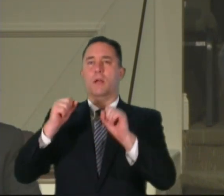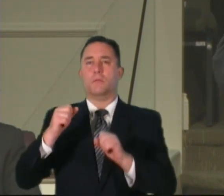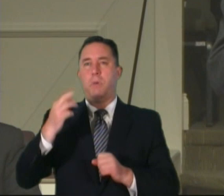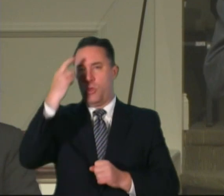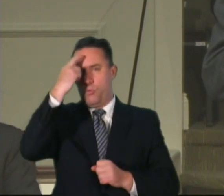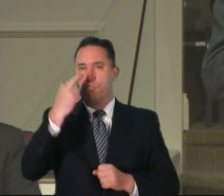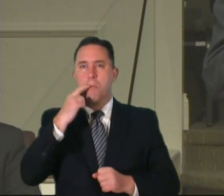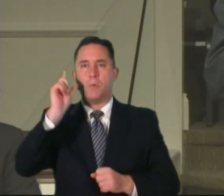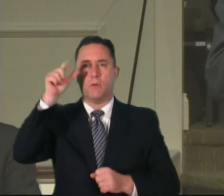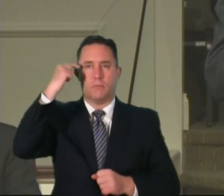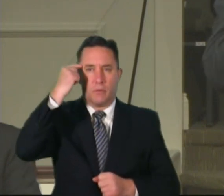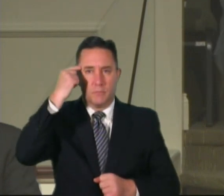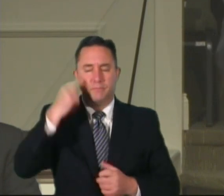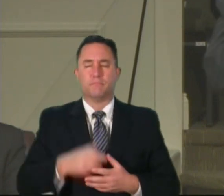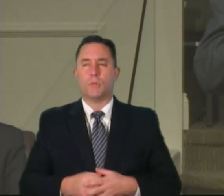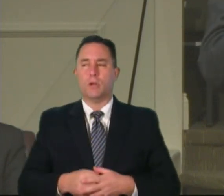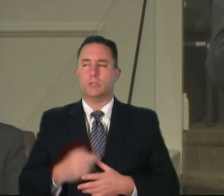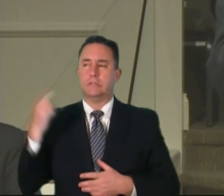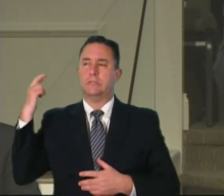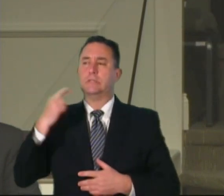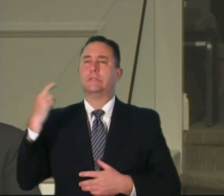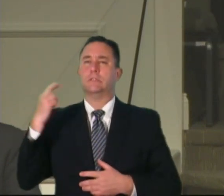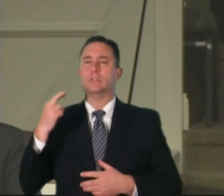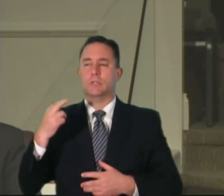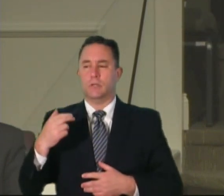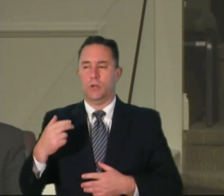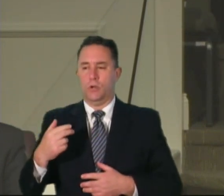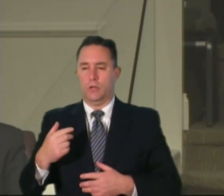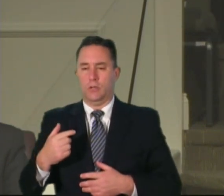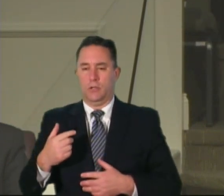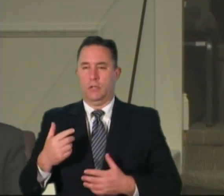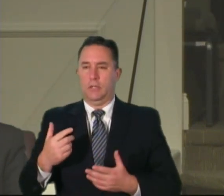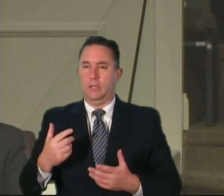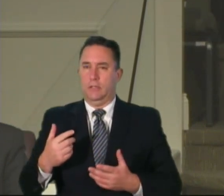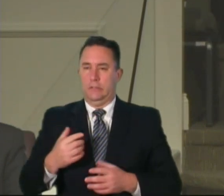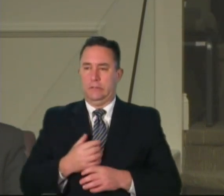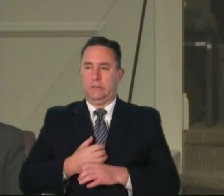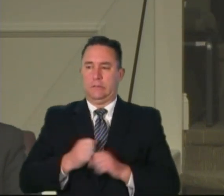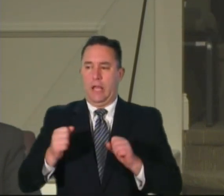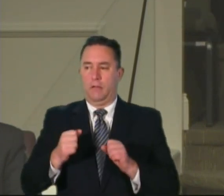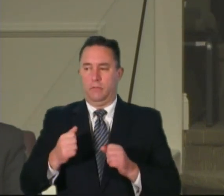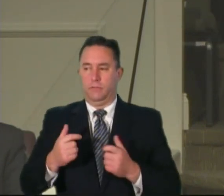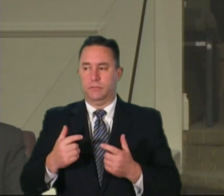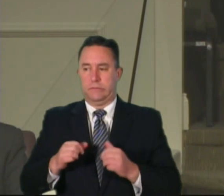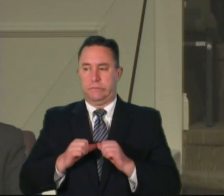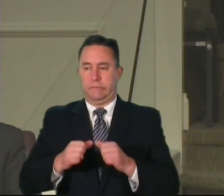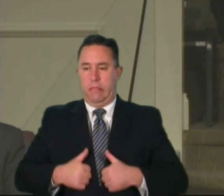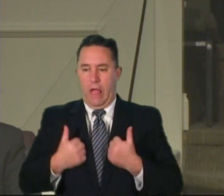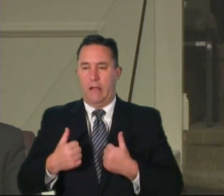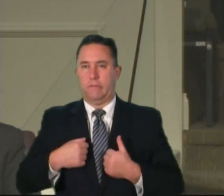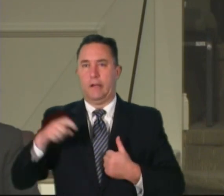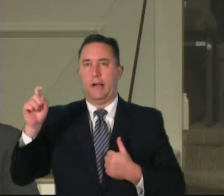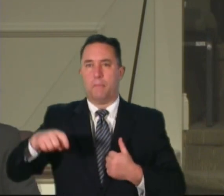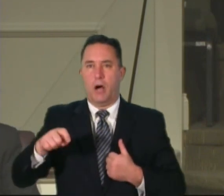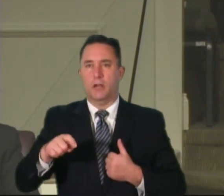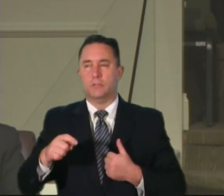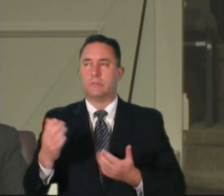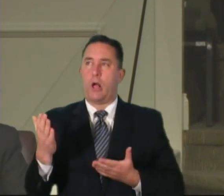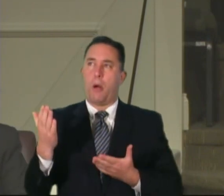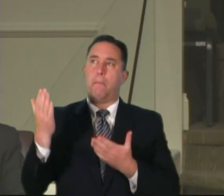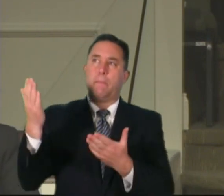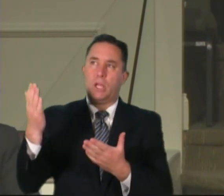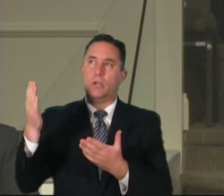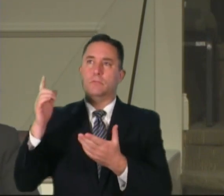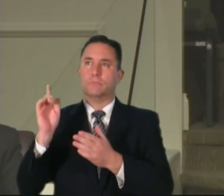Roman government, and he realizes that he, to stay safe and to stay alive, he is going to have to appeal